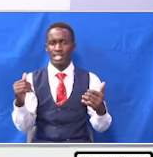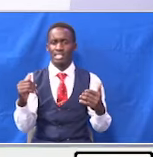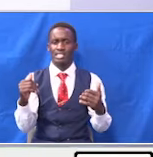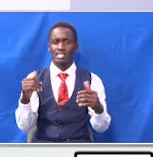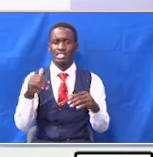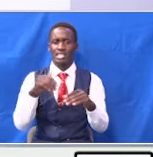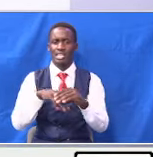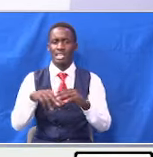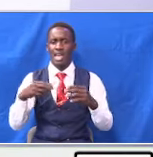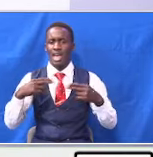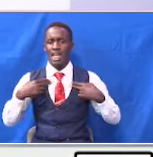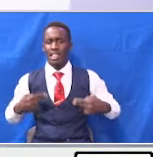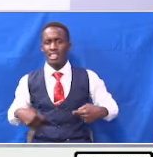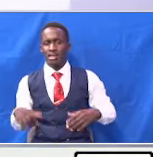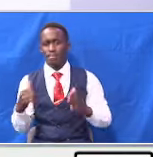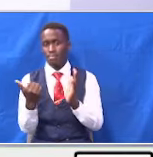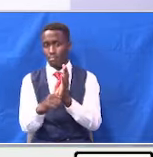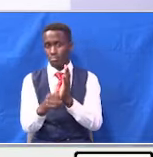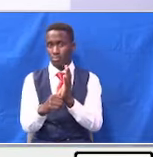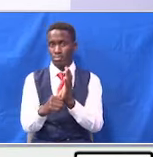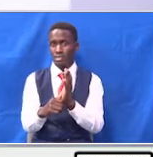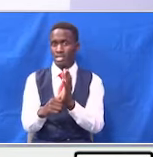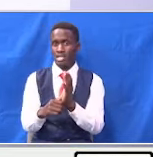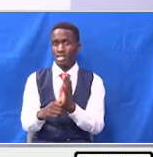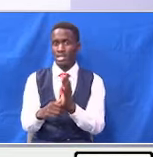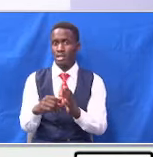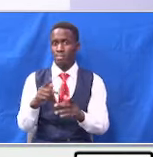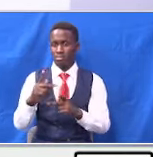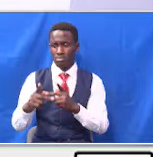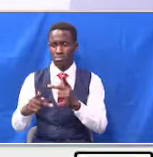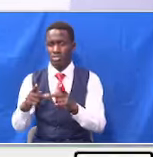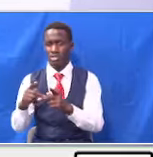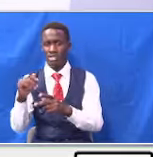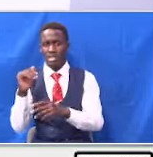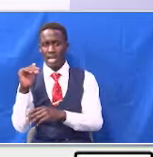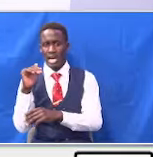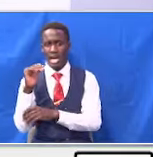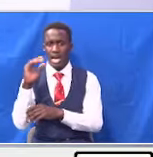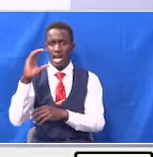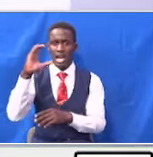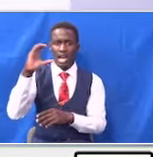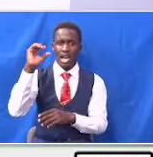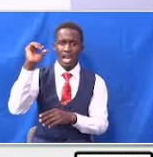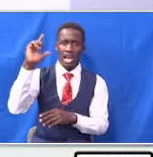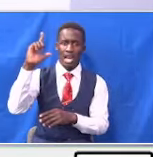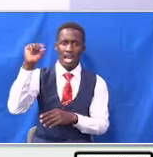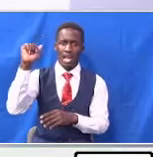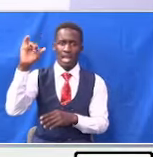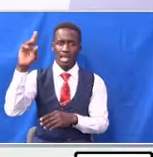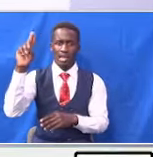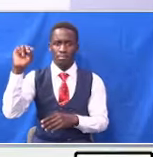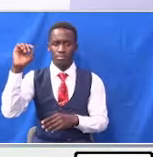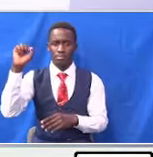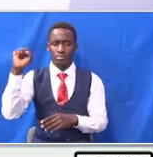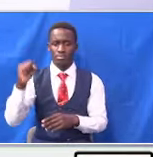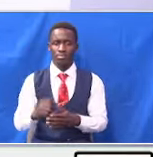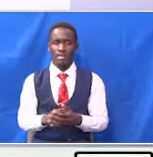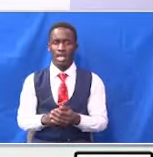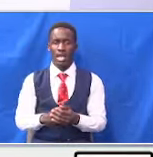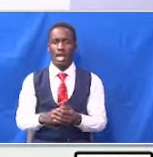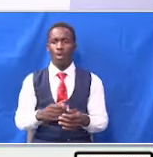claims. And one of the things the president brought to the table was digital health. And someone has mentioned digitization even in foreign policy. Mm. But when